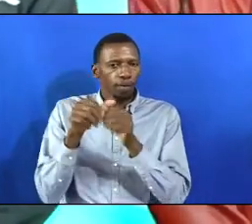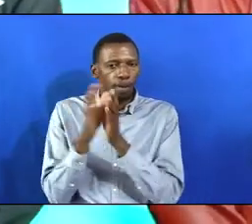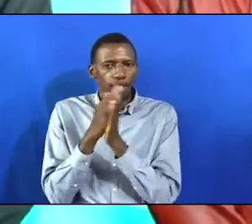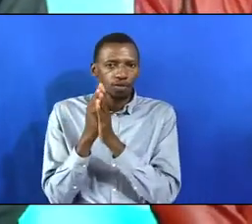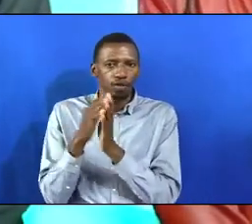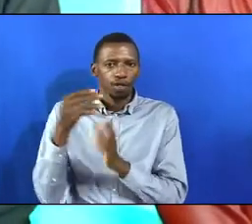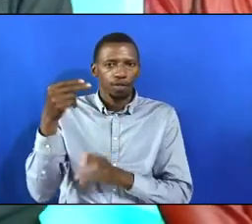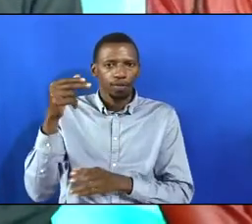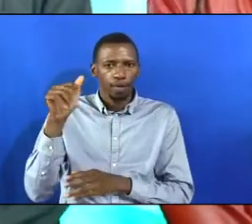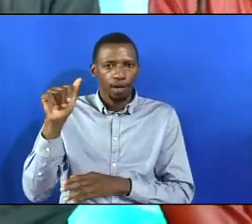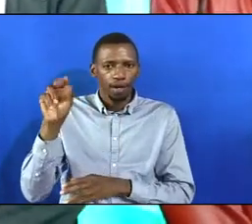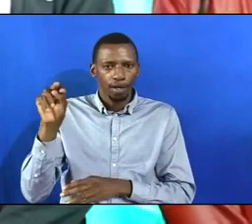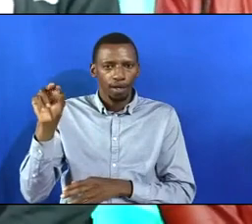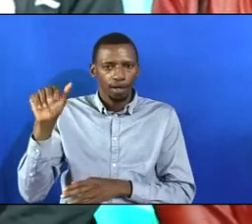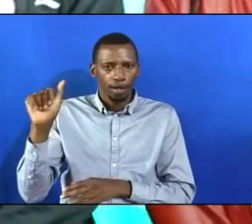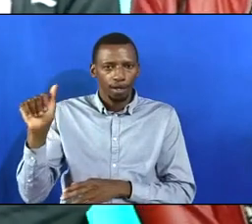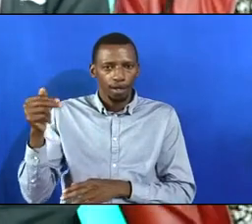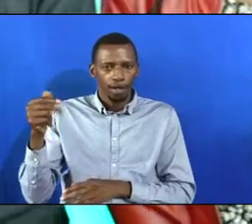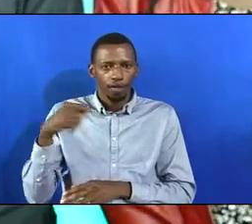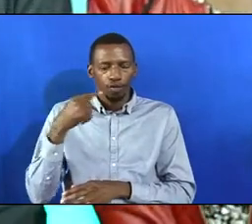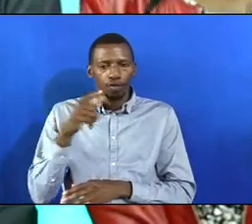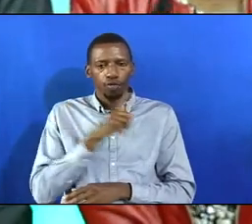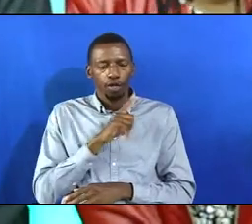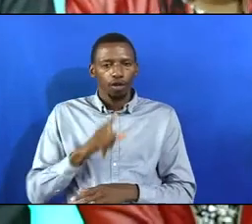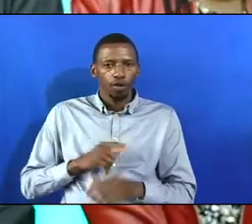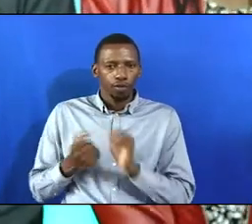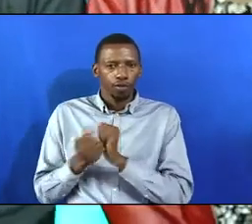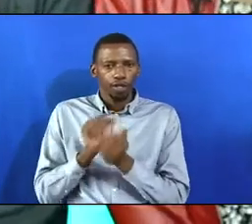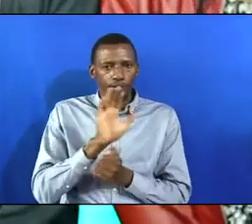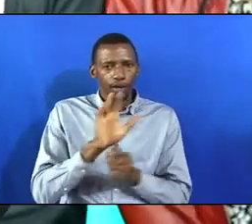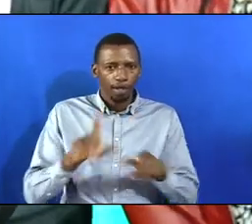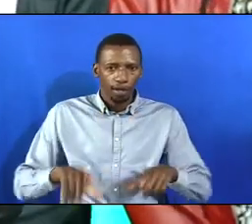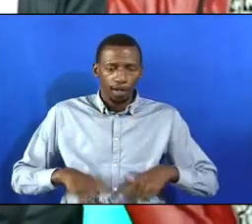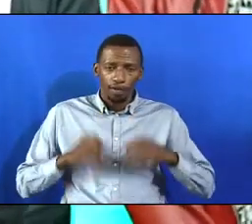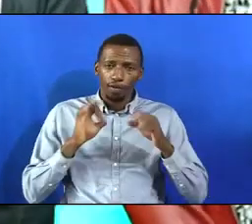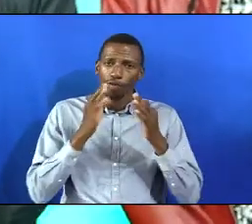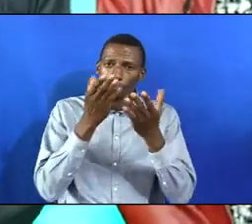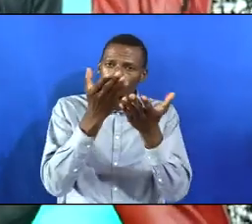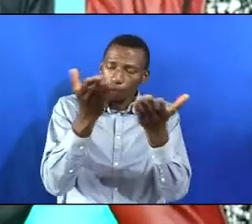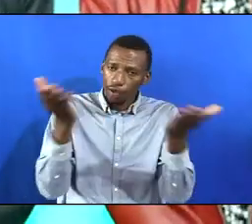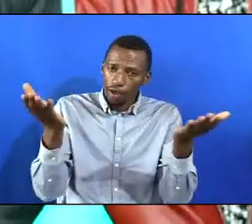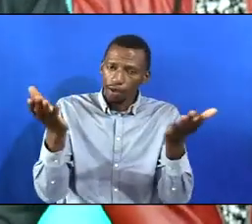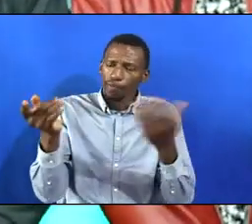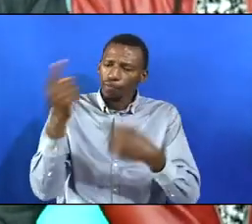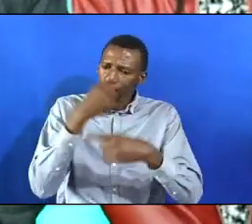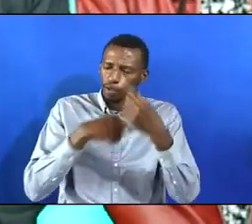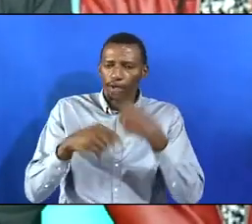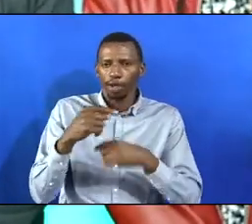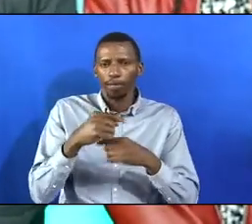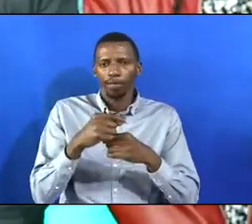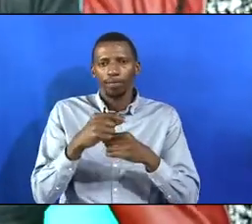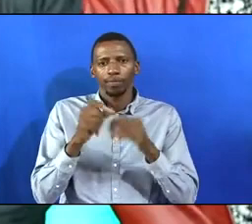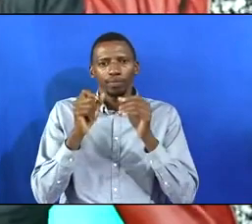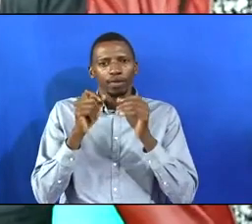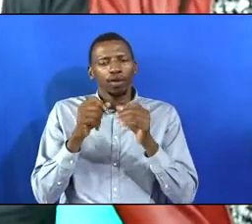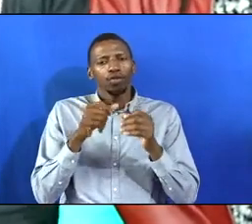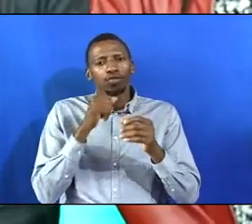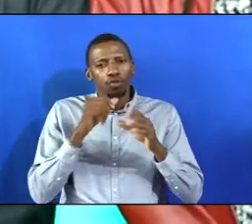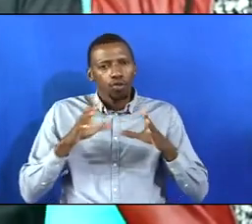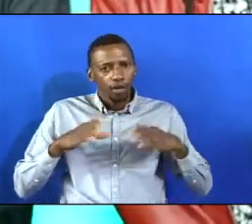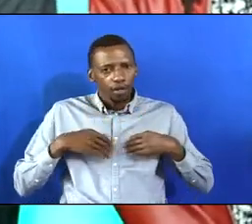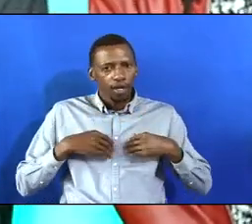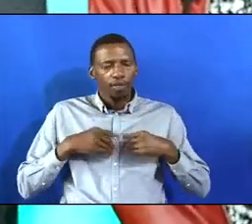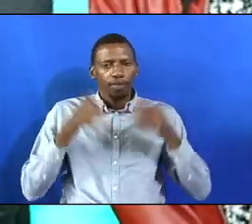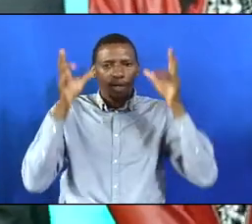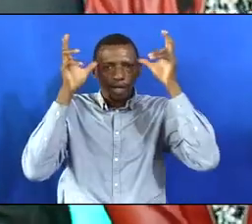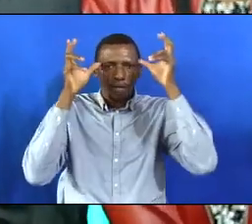life. So, if you are there, come over here. Let not the devil tell you have gone